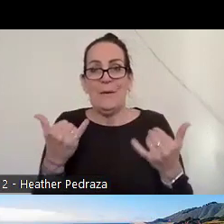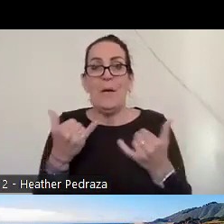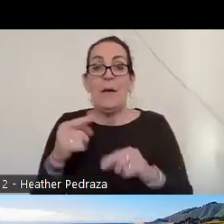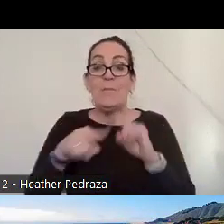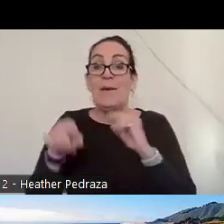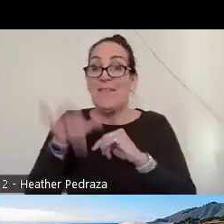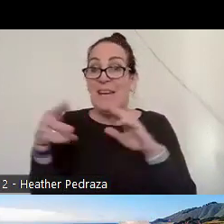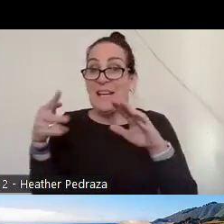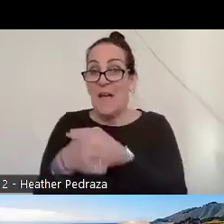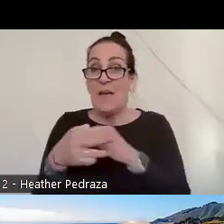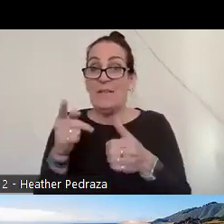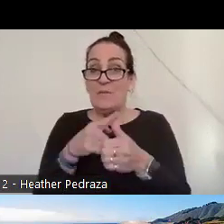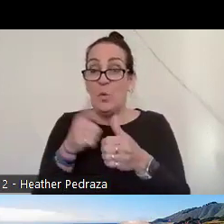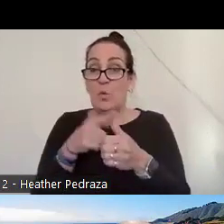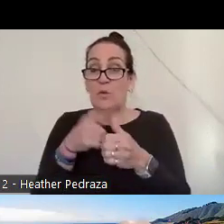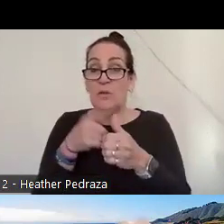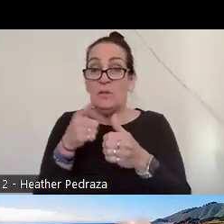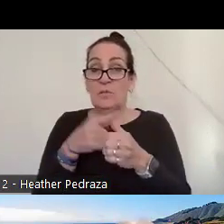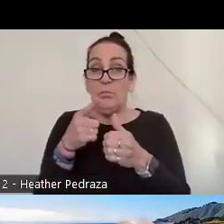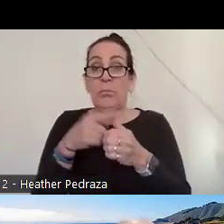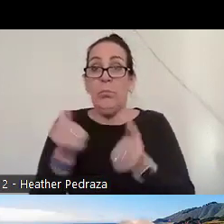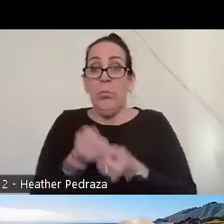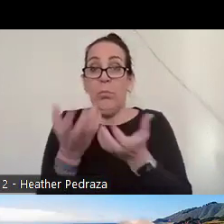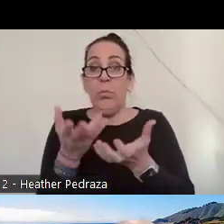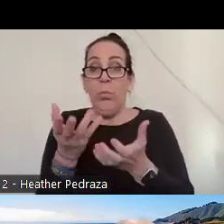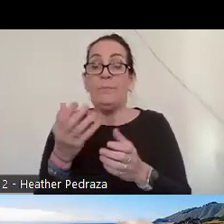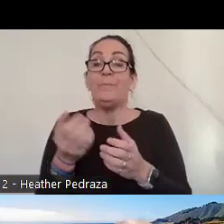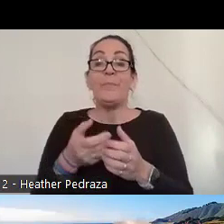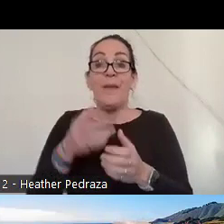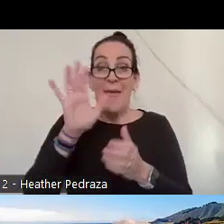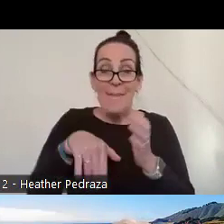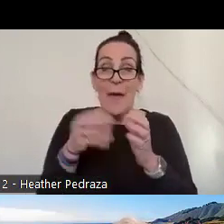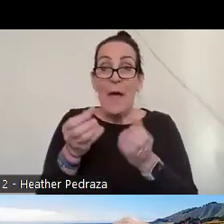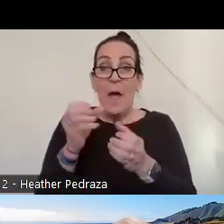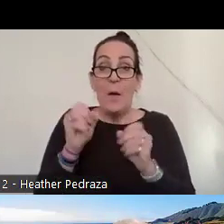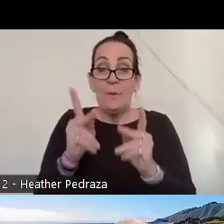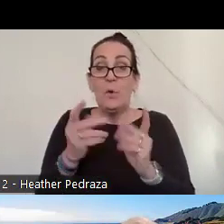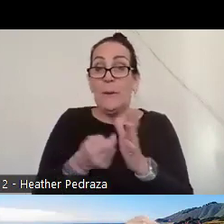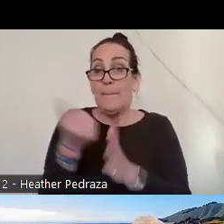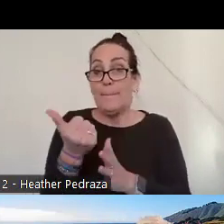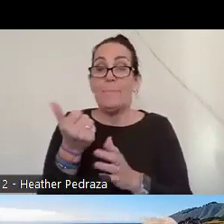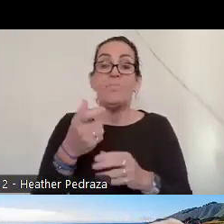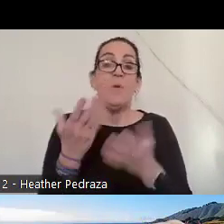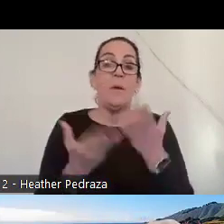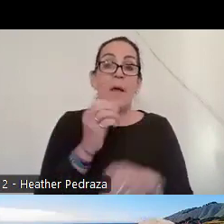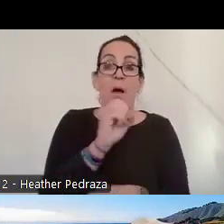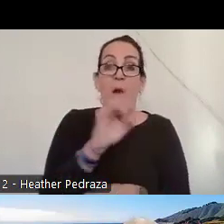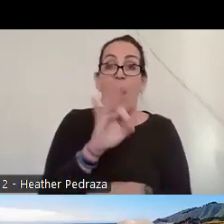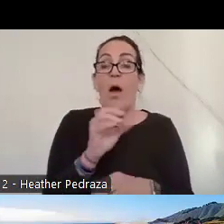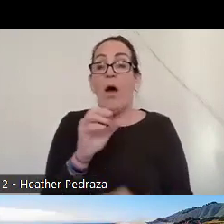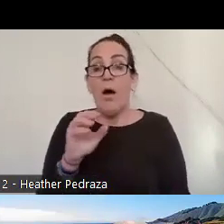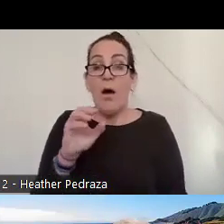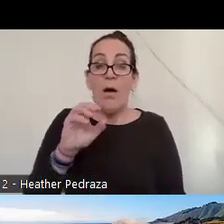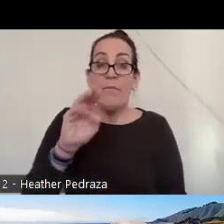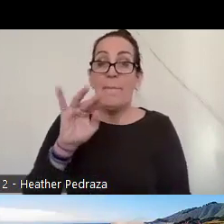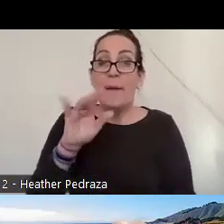one would remove this opportunity for people who fall off Medi-Cal to be able to keep their IHSS while